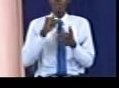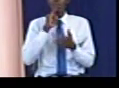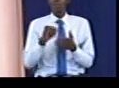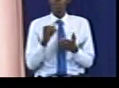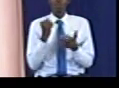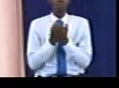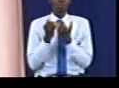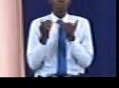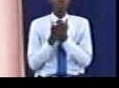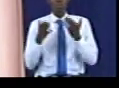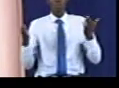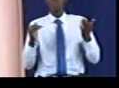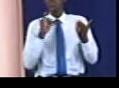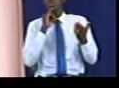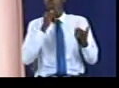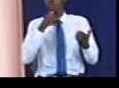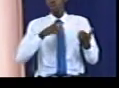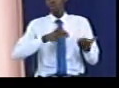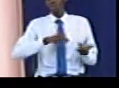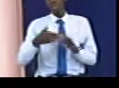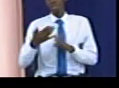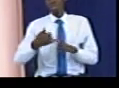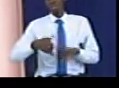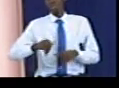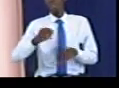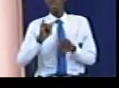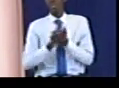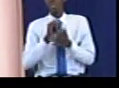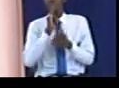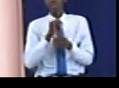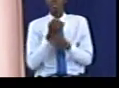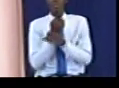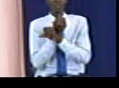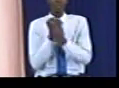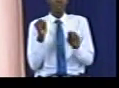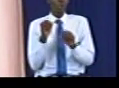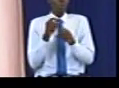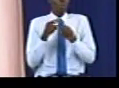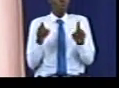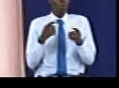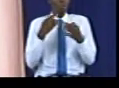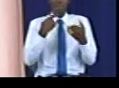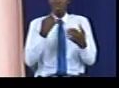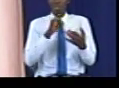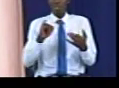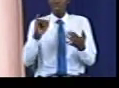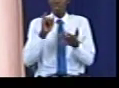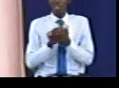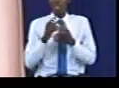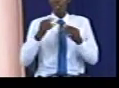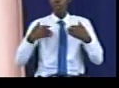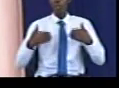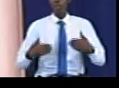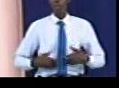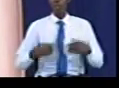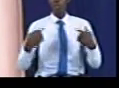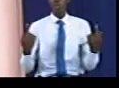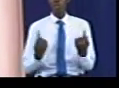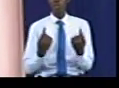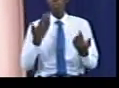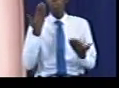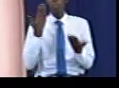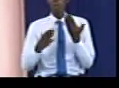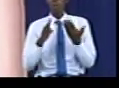yet, but crucified, that's salvation. But now it says that the body of sin might be destroyed, that